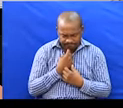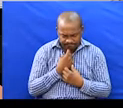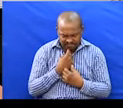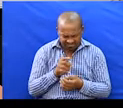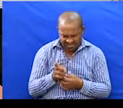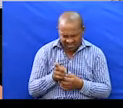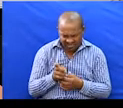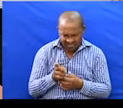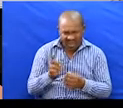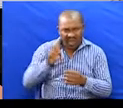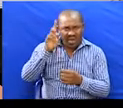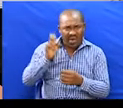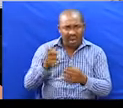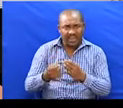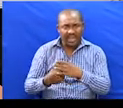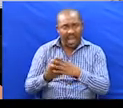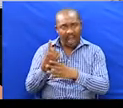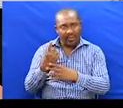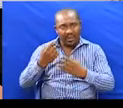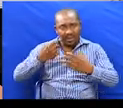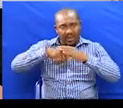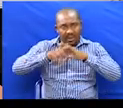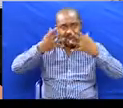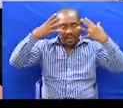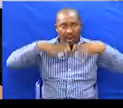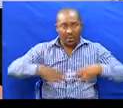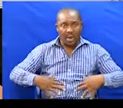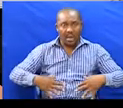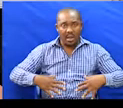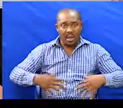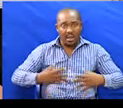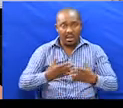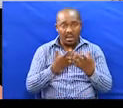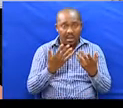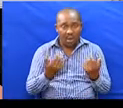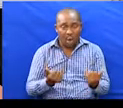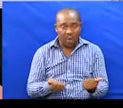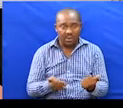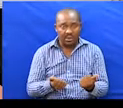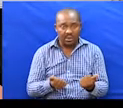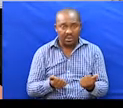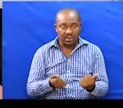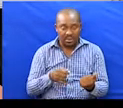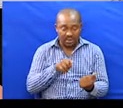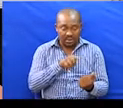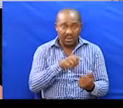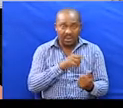what is happening in our bodies which cause these